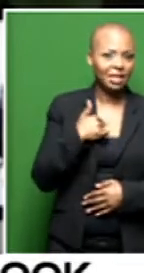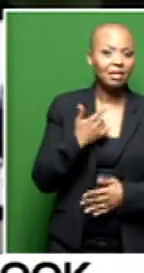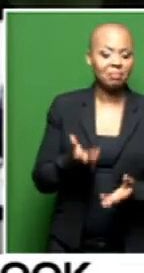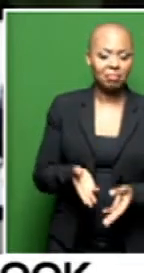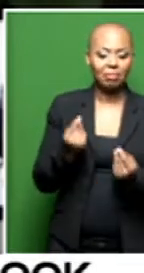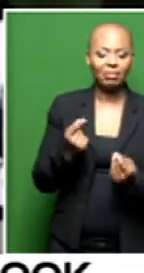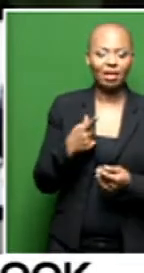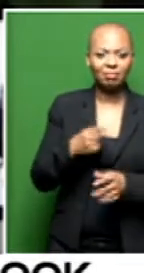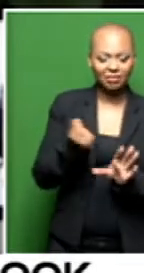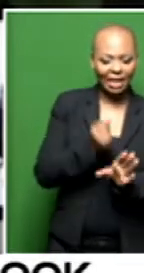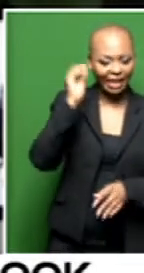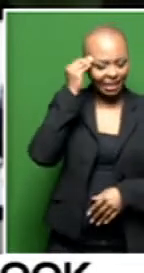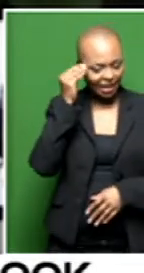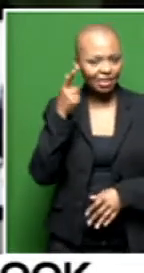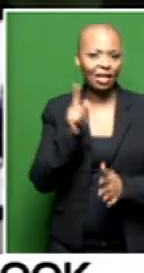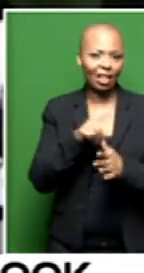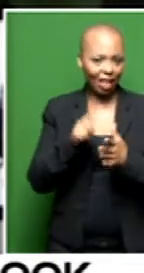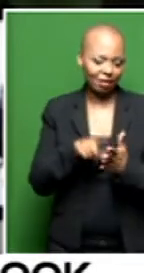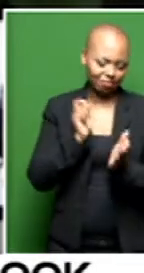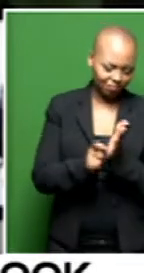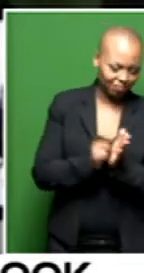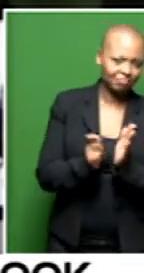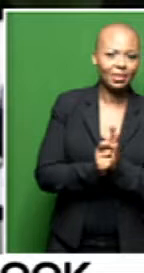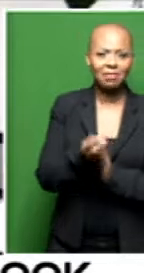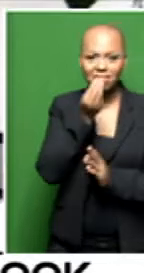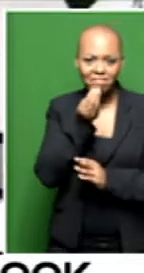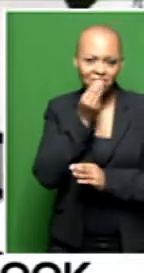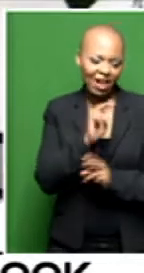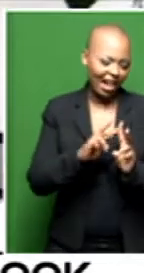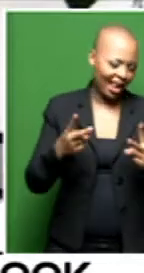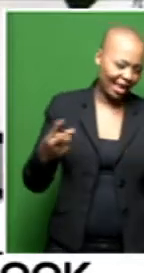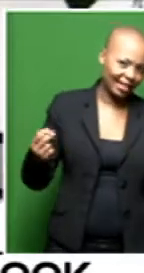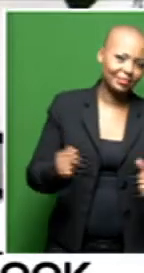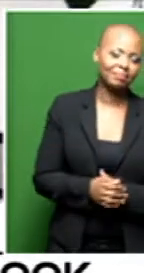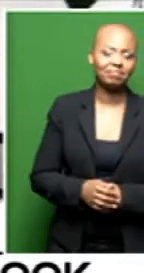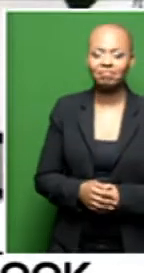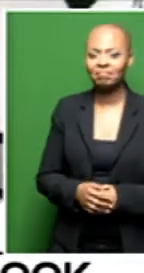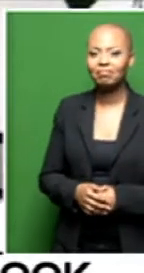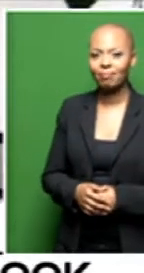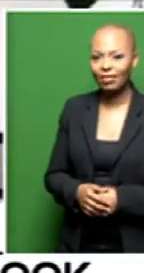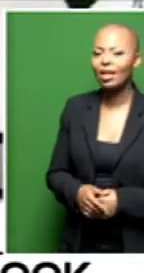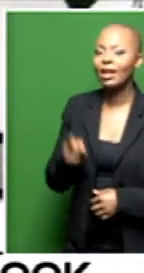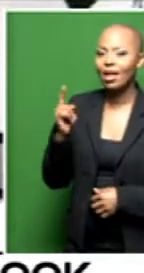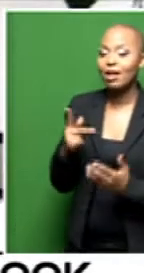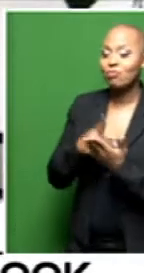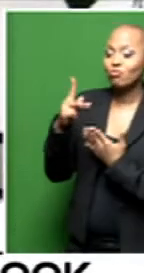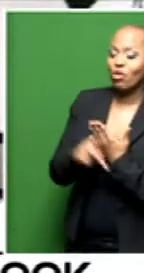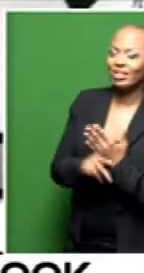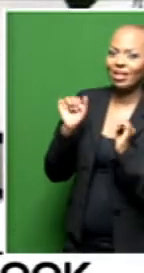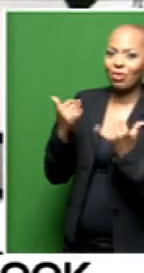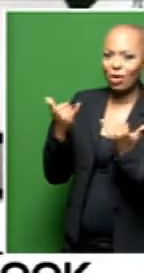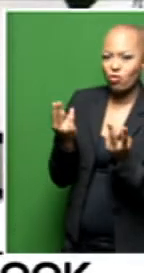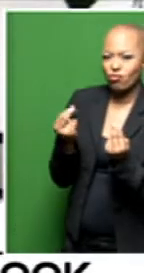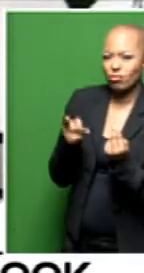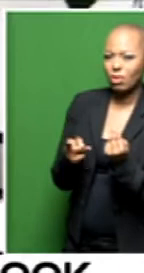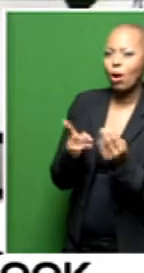Sari Course, and rest is history. Yeah. My recipe every day. Let's talk about this latest project now, Home Cooking. What is it